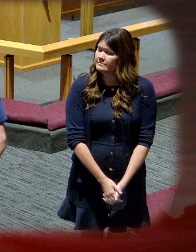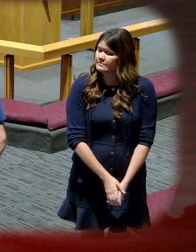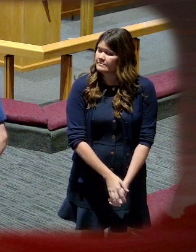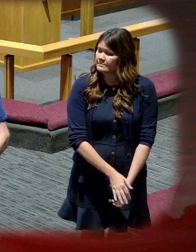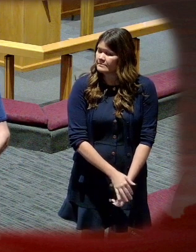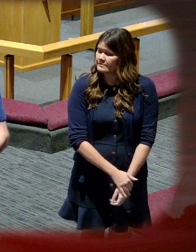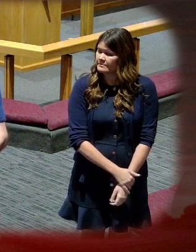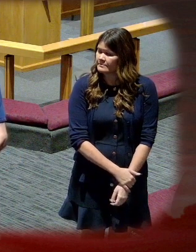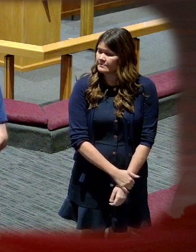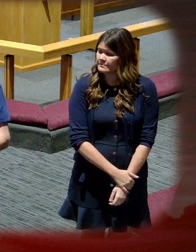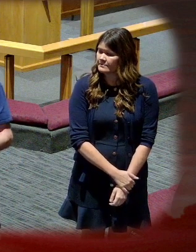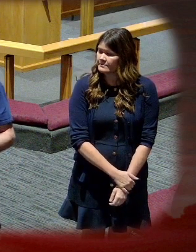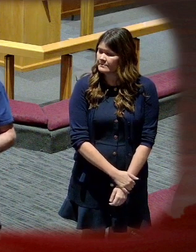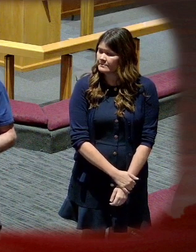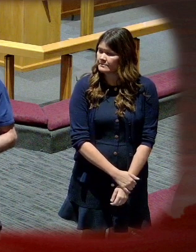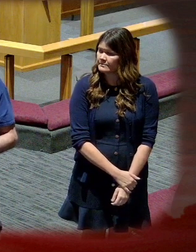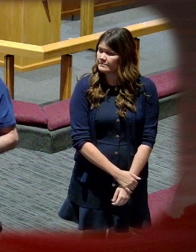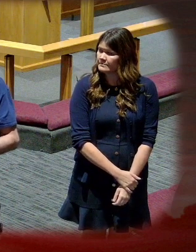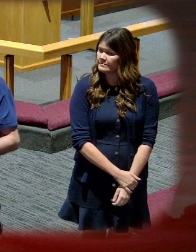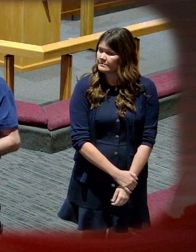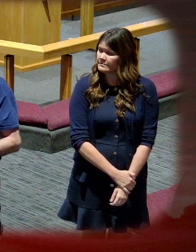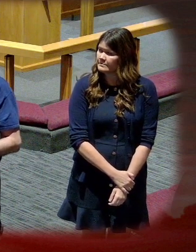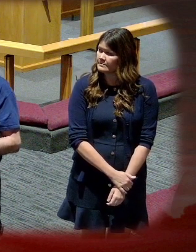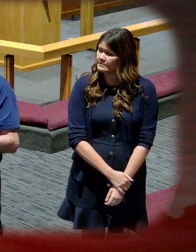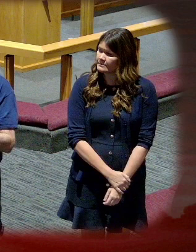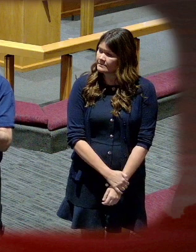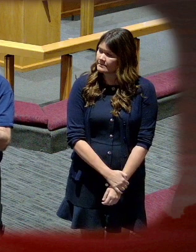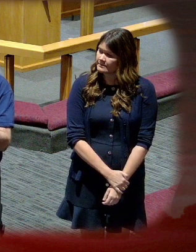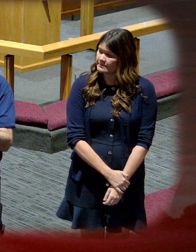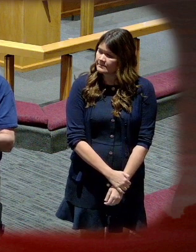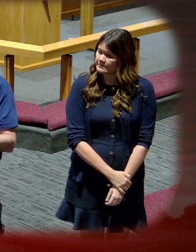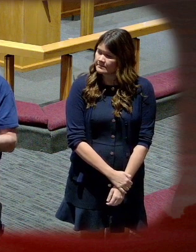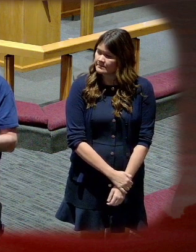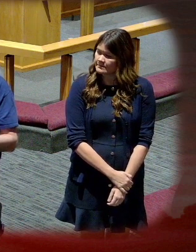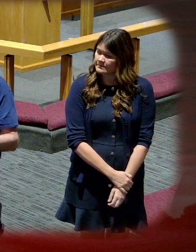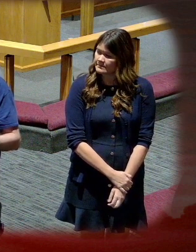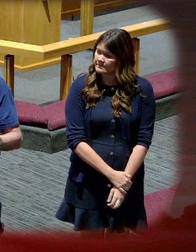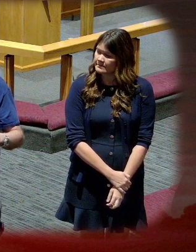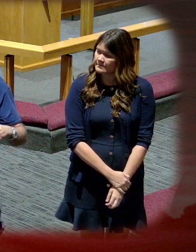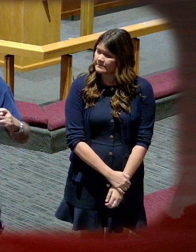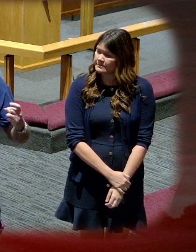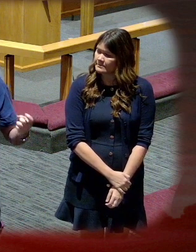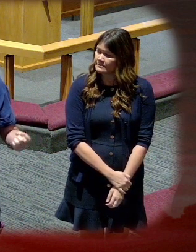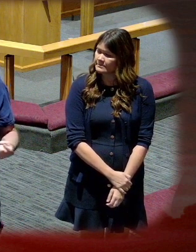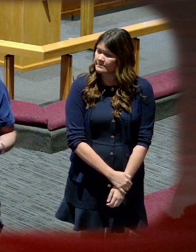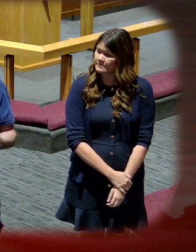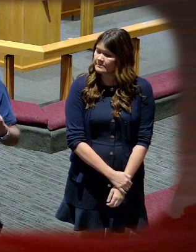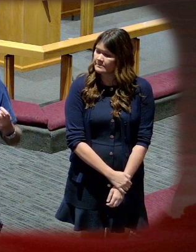Thank you.